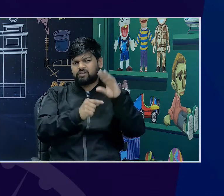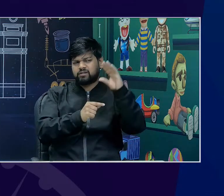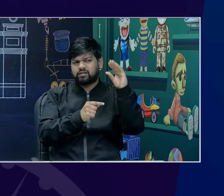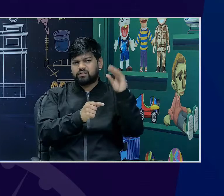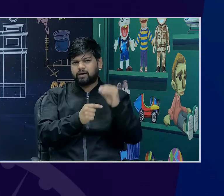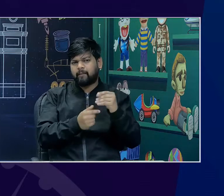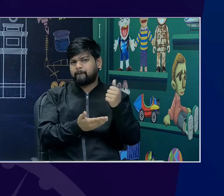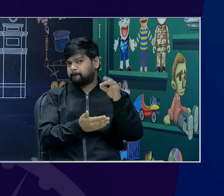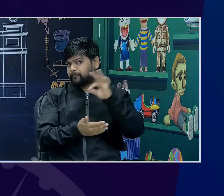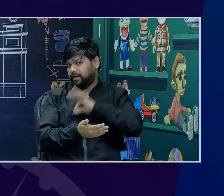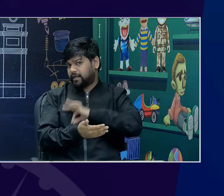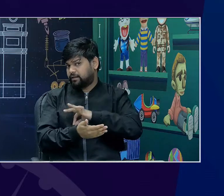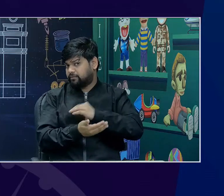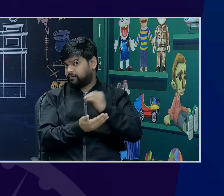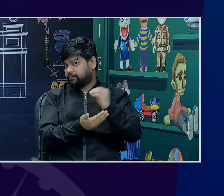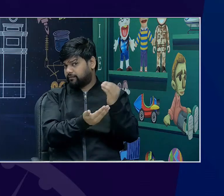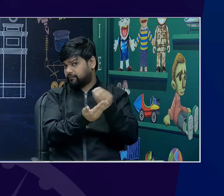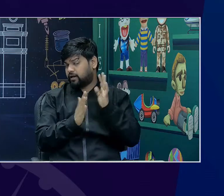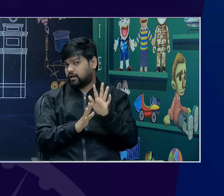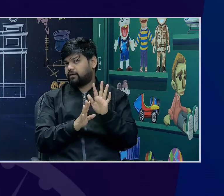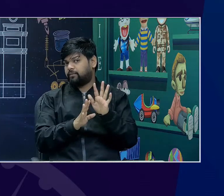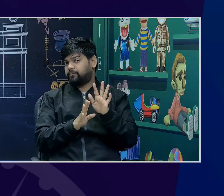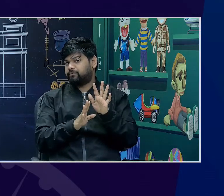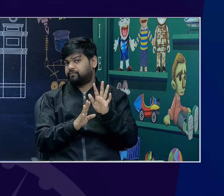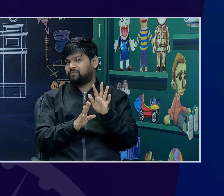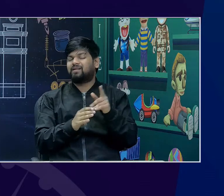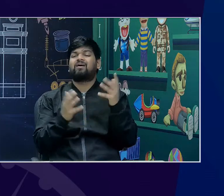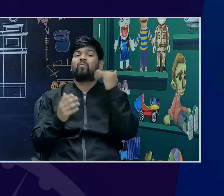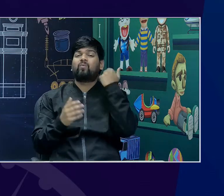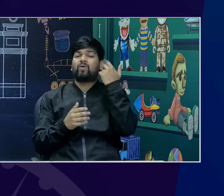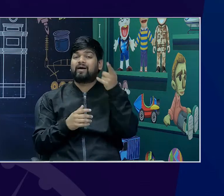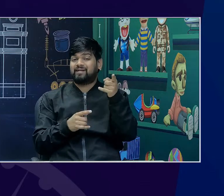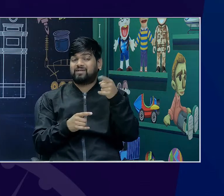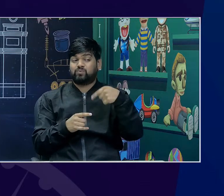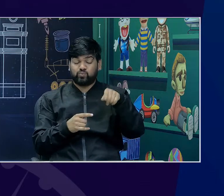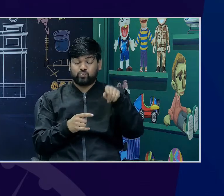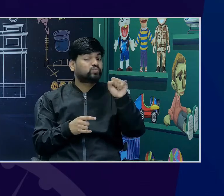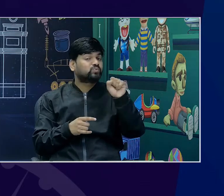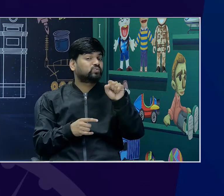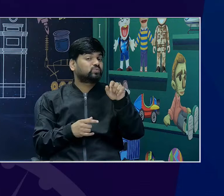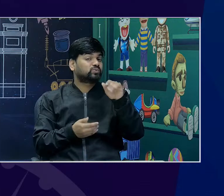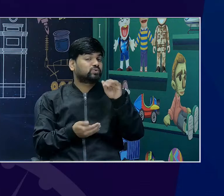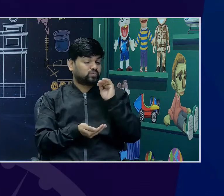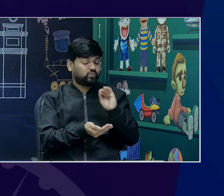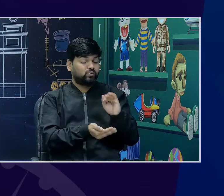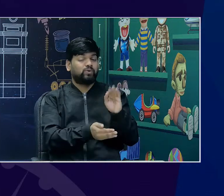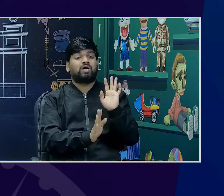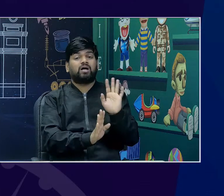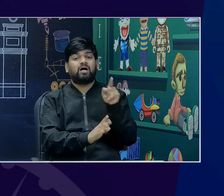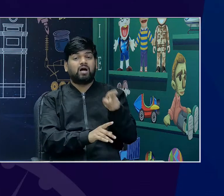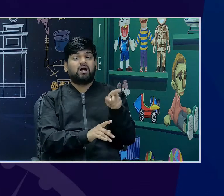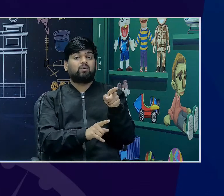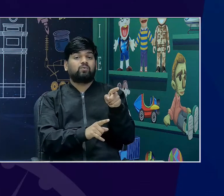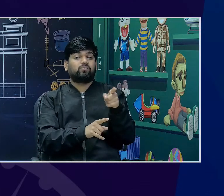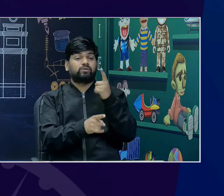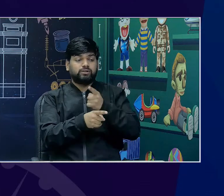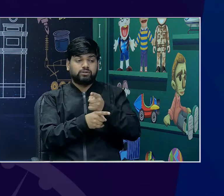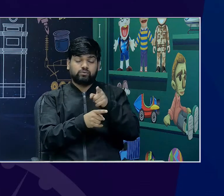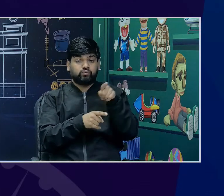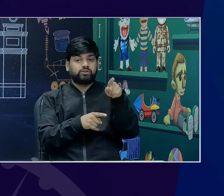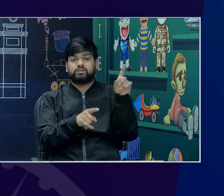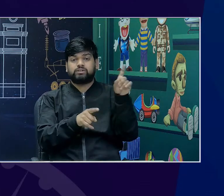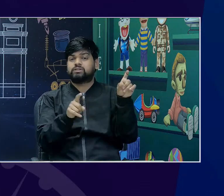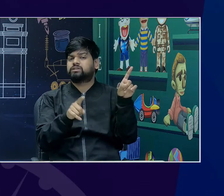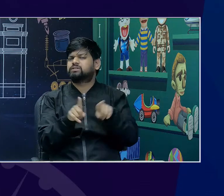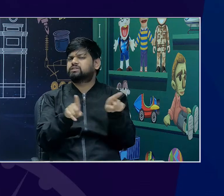is a form of transfer payment that the school is giving. But she is also paying taxes on the salary that she is earning. So she is, on one hand,